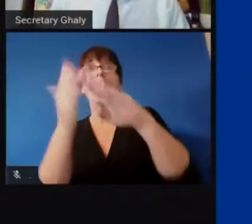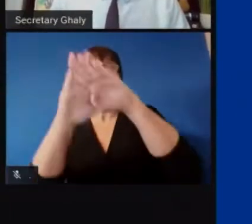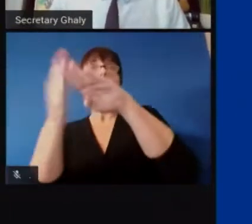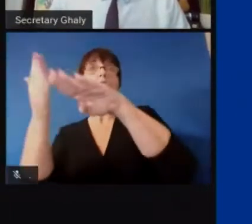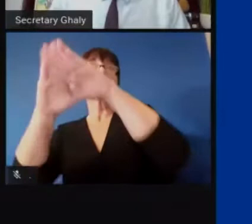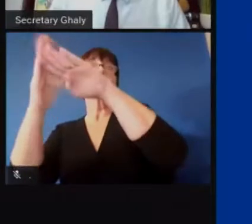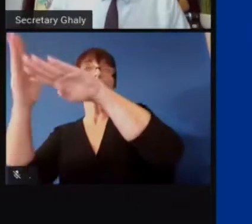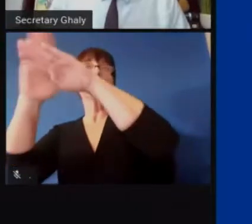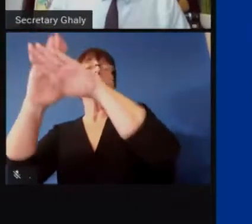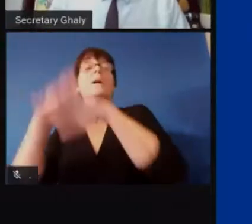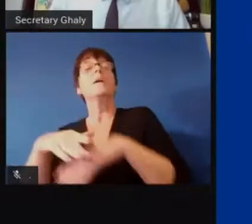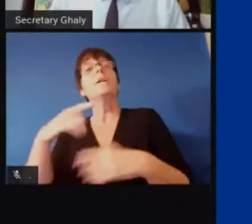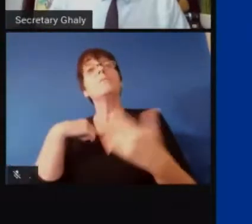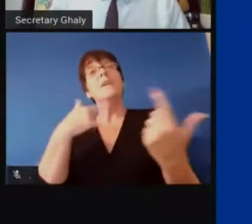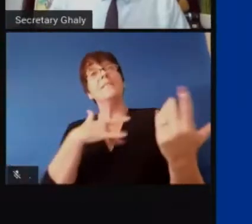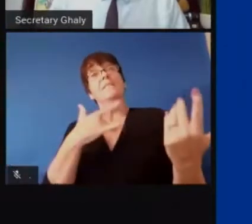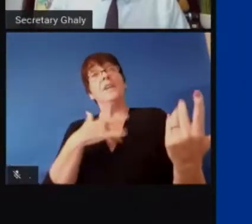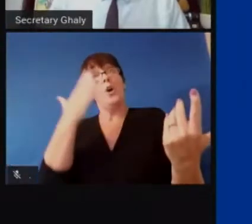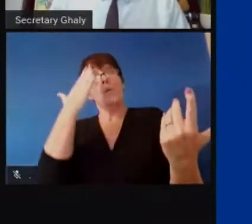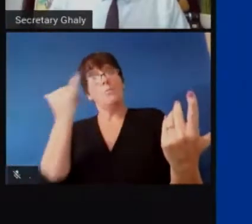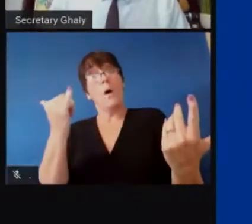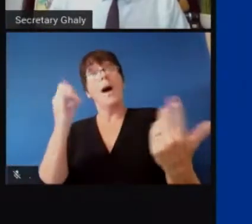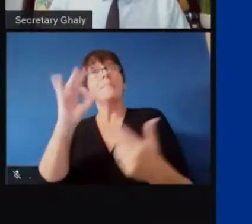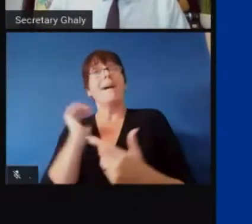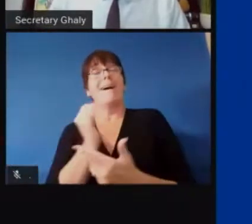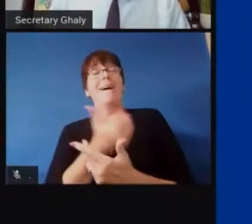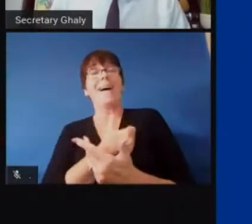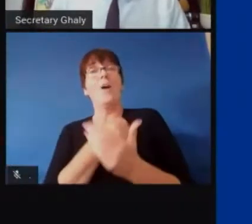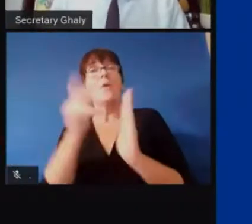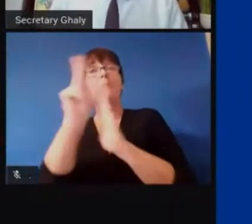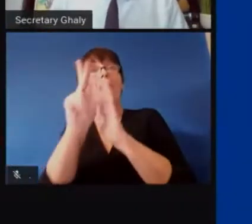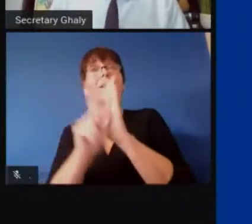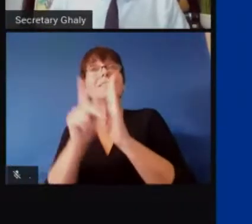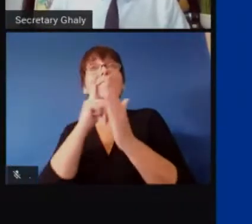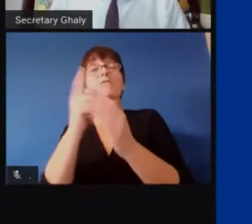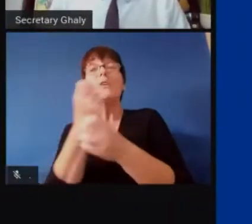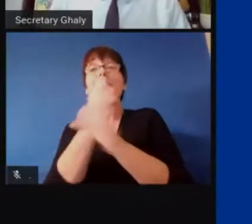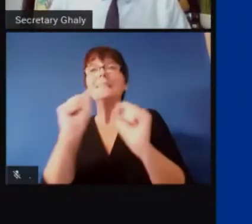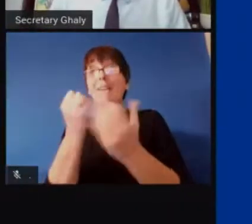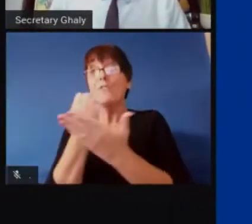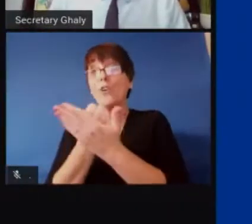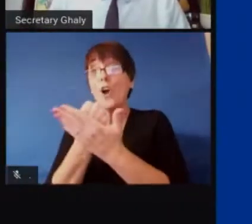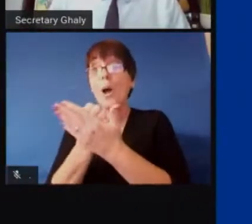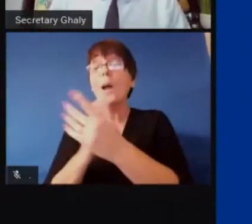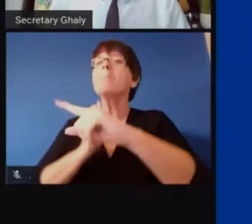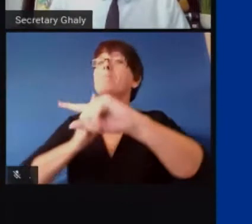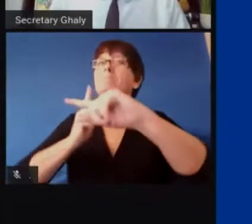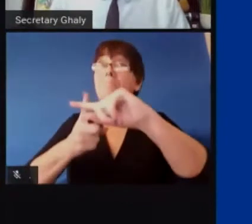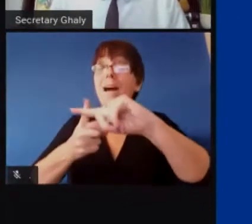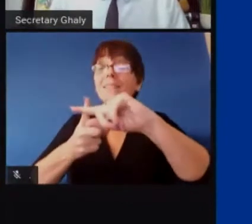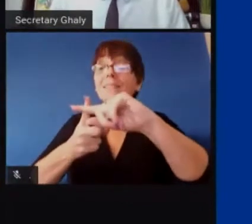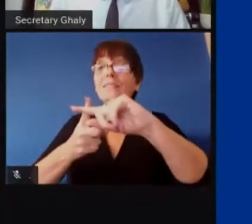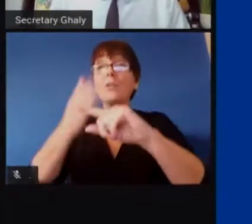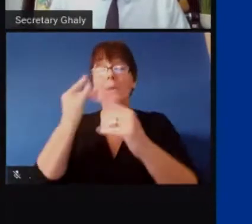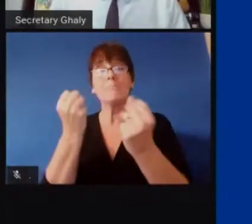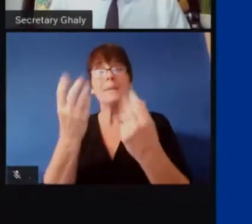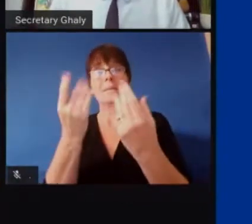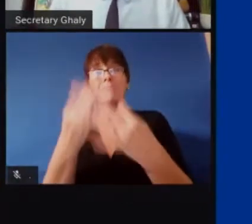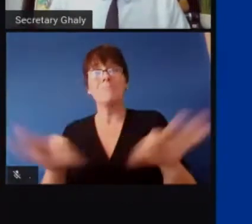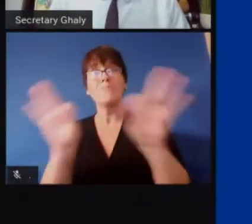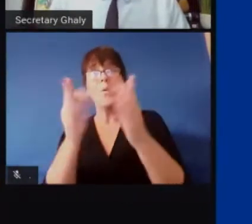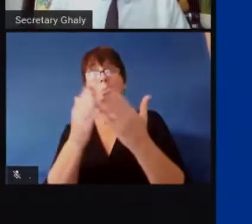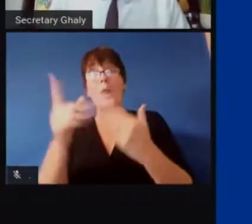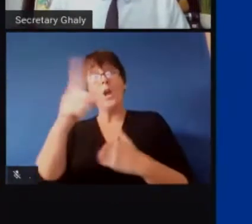think in part because of the blueprint for a safer economy, but also because of the many important things